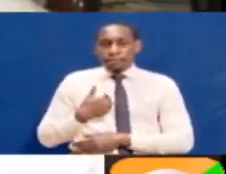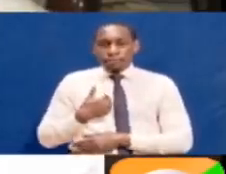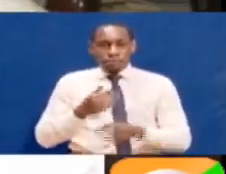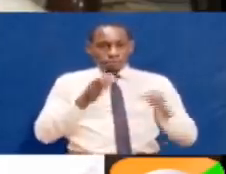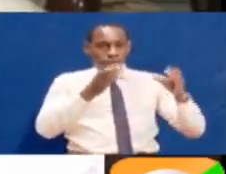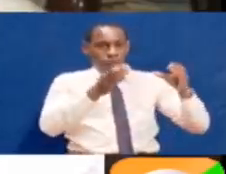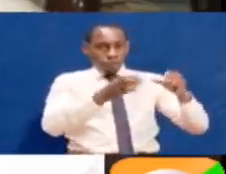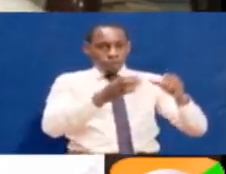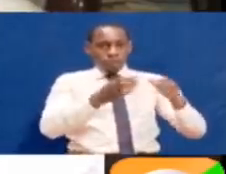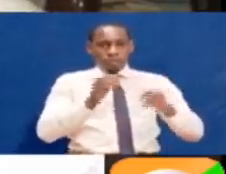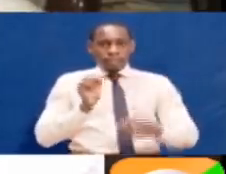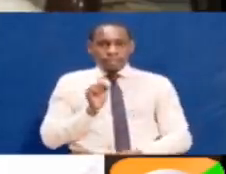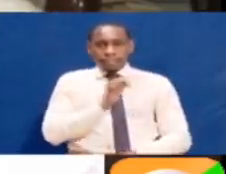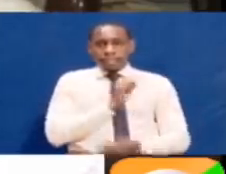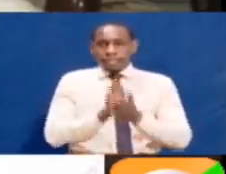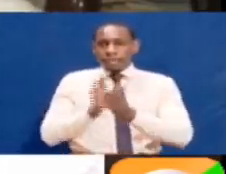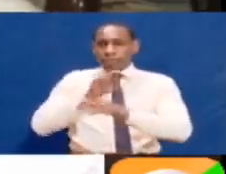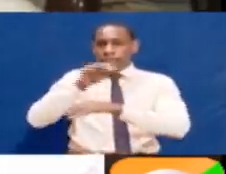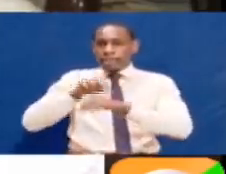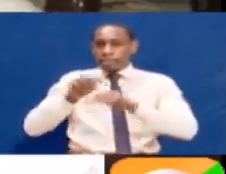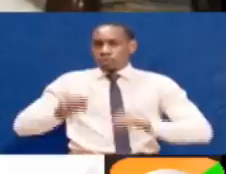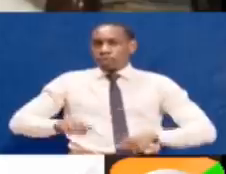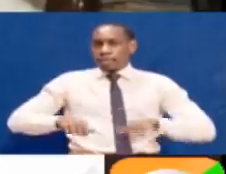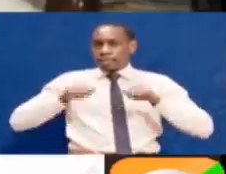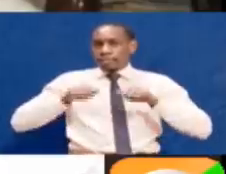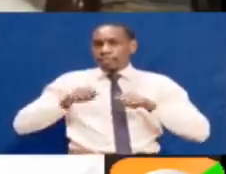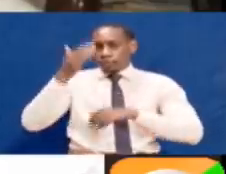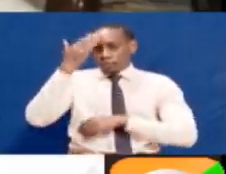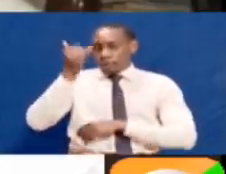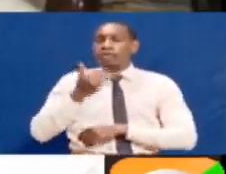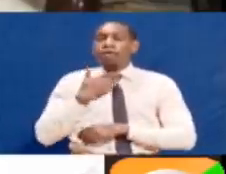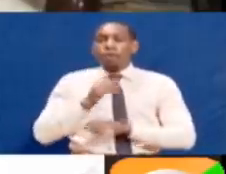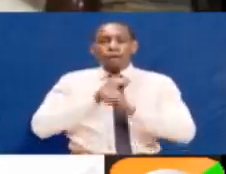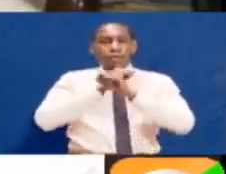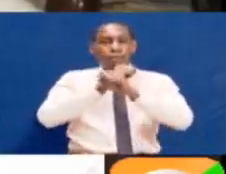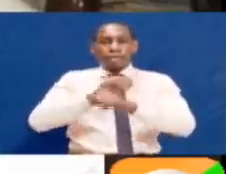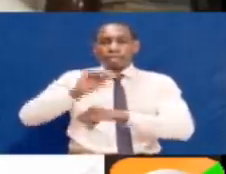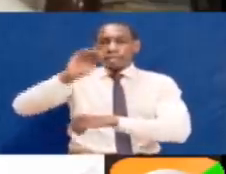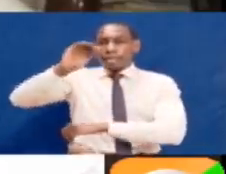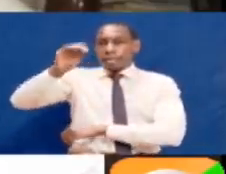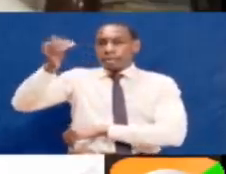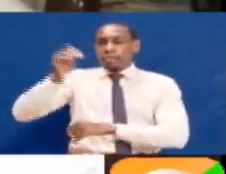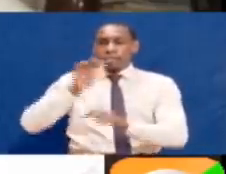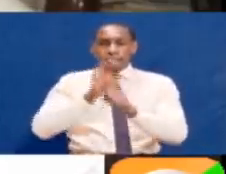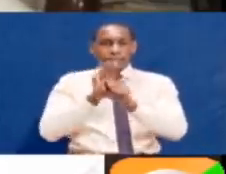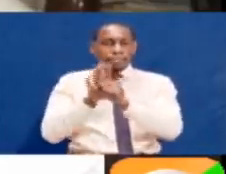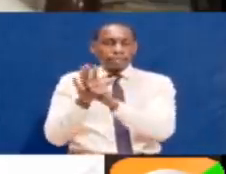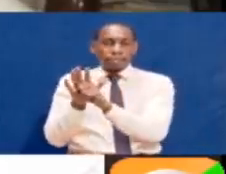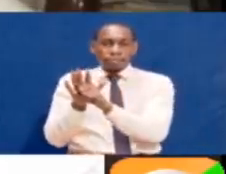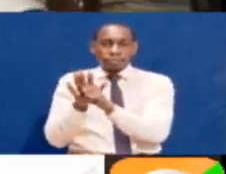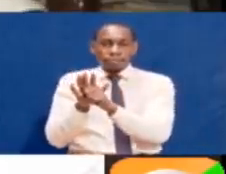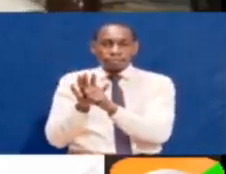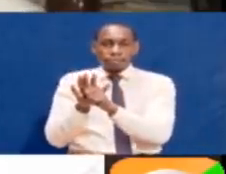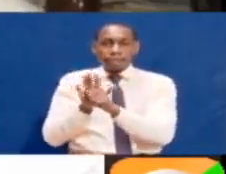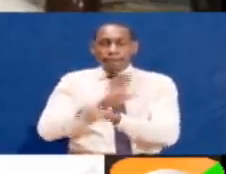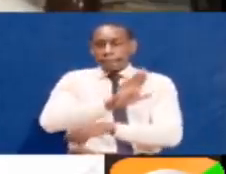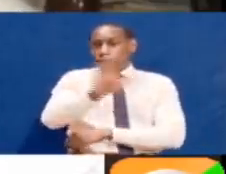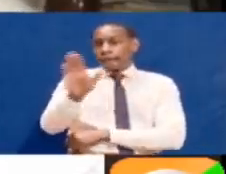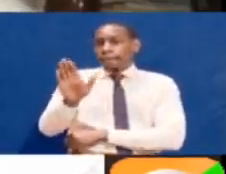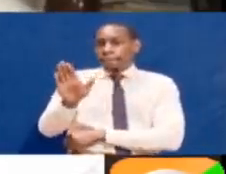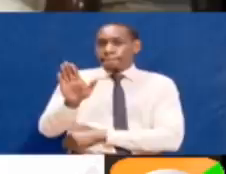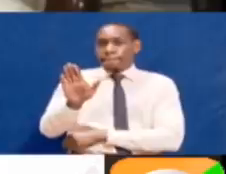clash between the Senate and the national executive because we want to protect counties, most of you,